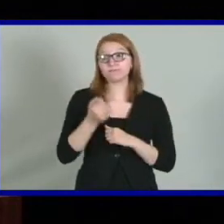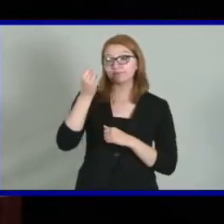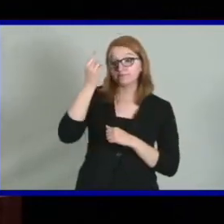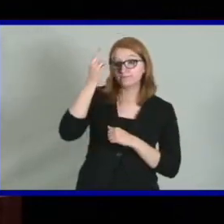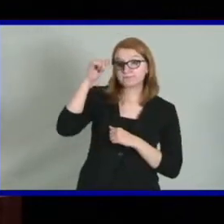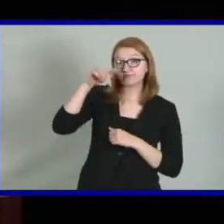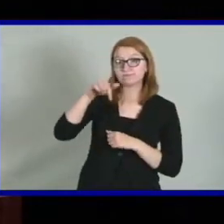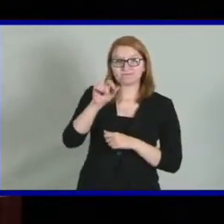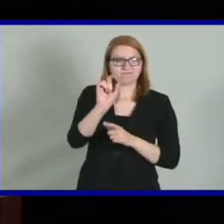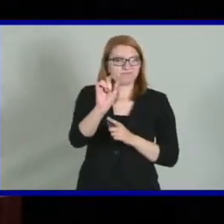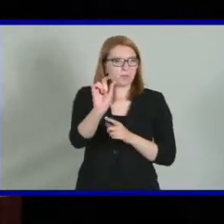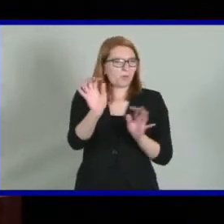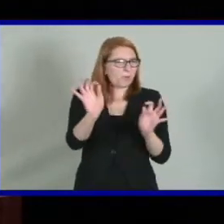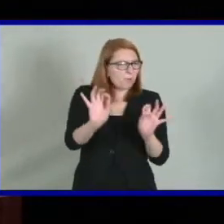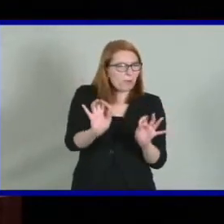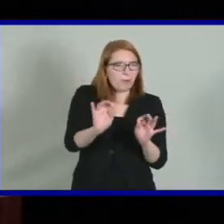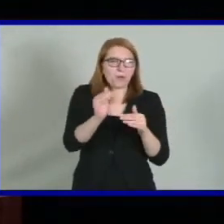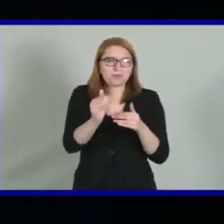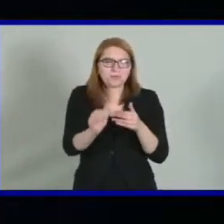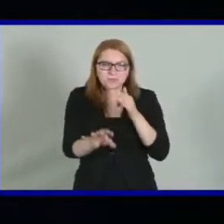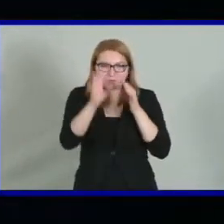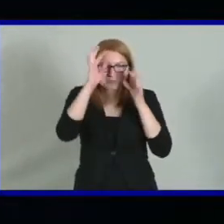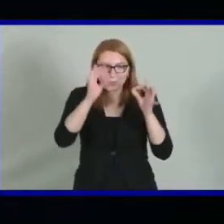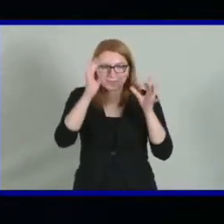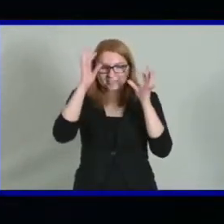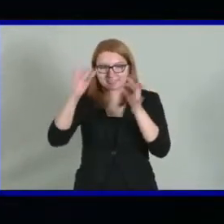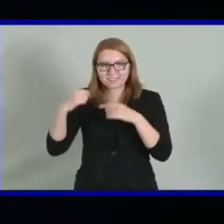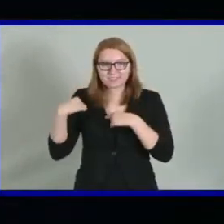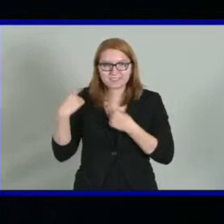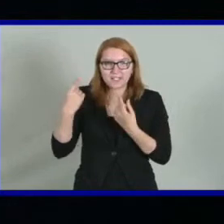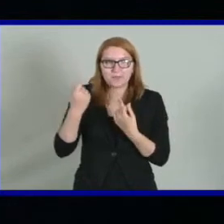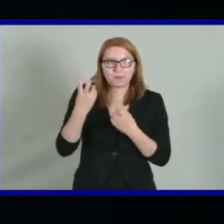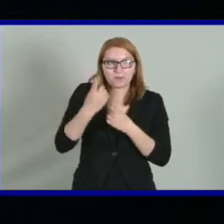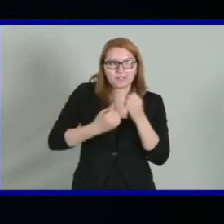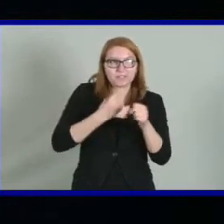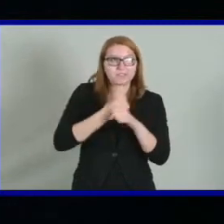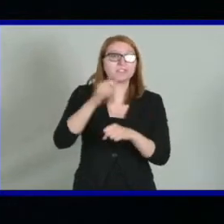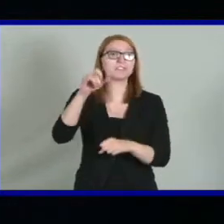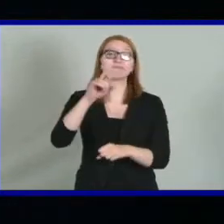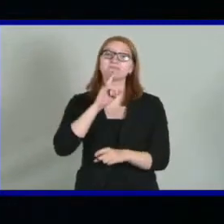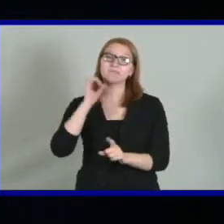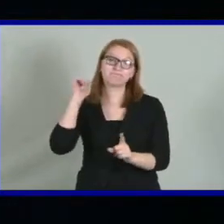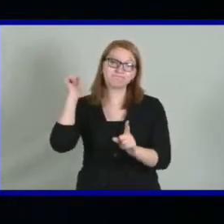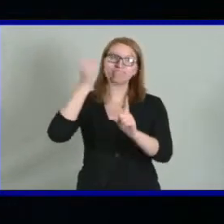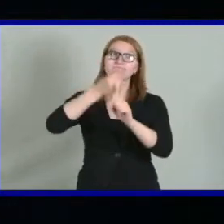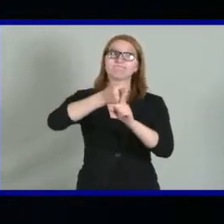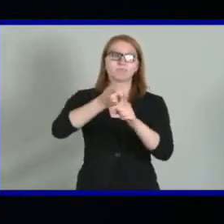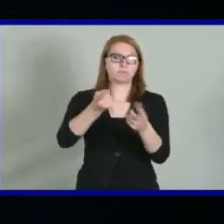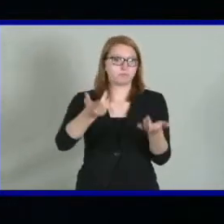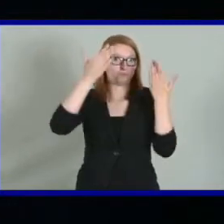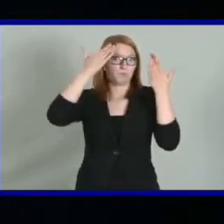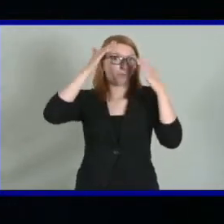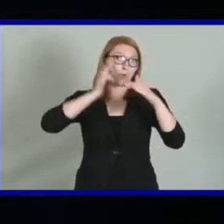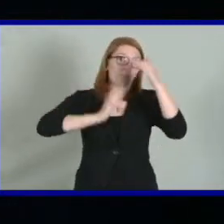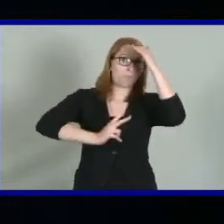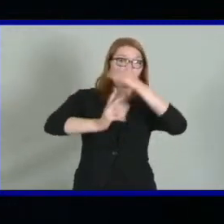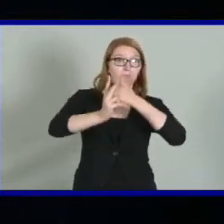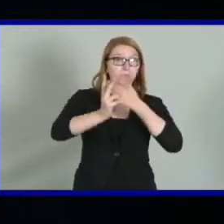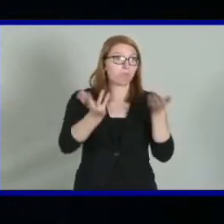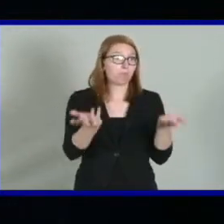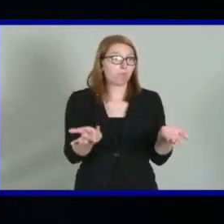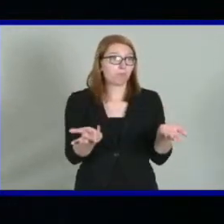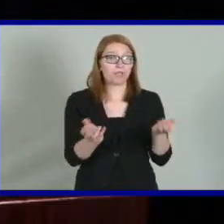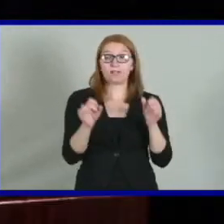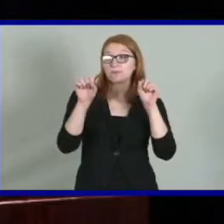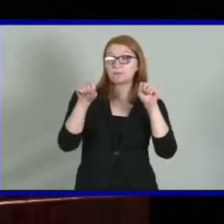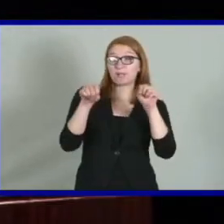small choices you have made over these past 2 years have the potential to make major impacts that you know nothing about. Potentially, you